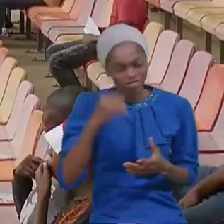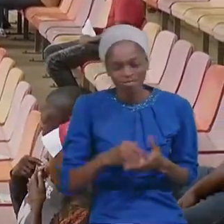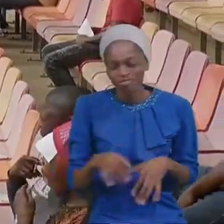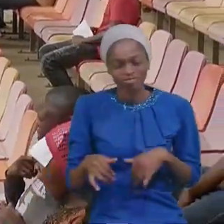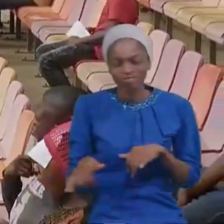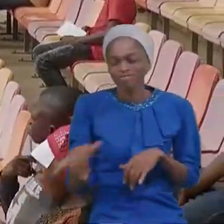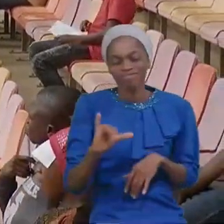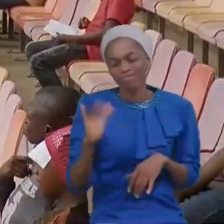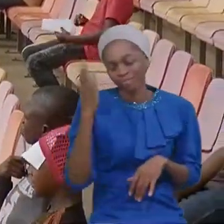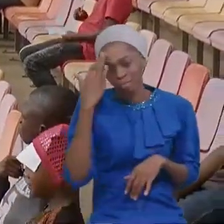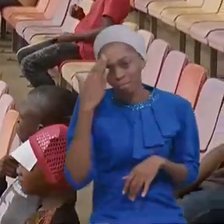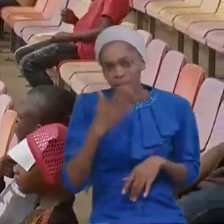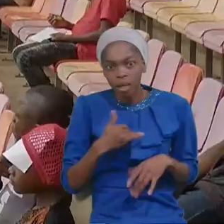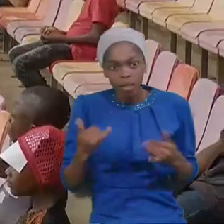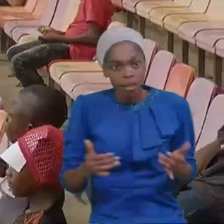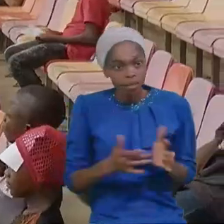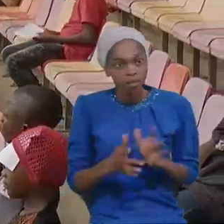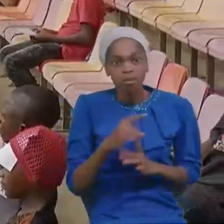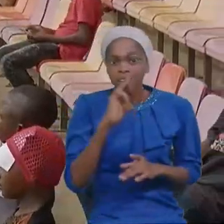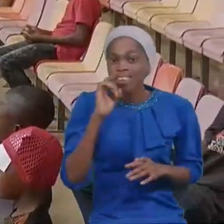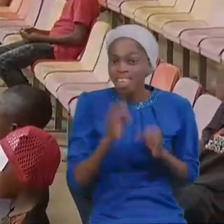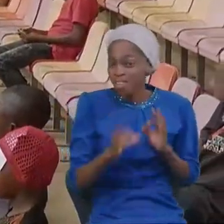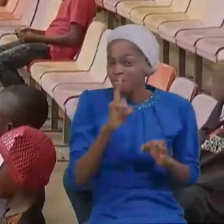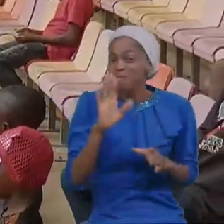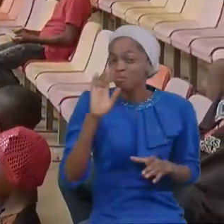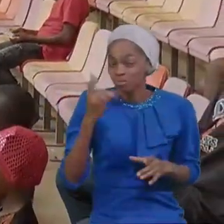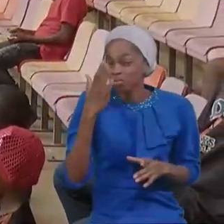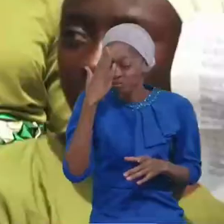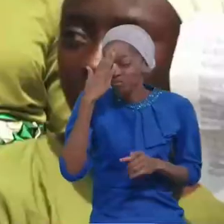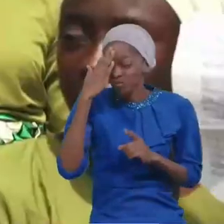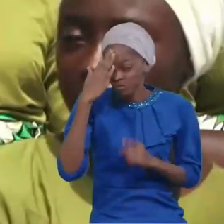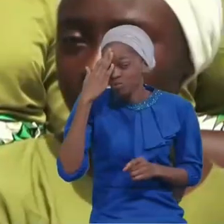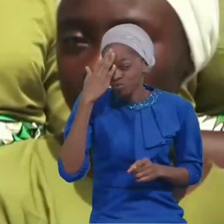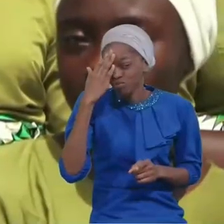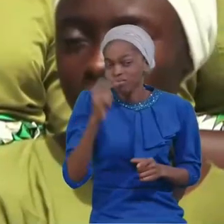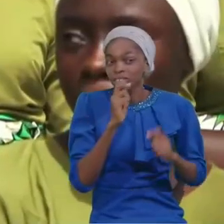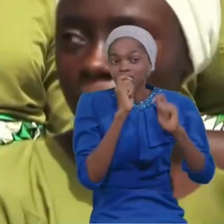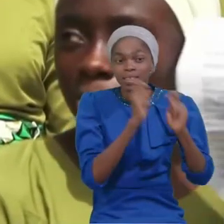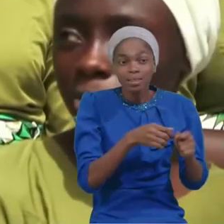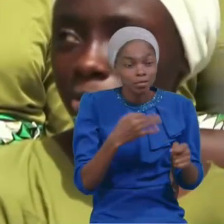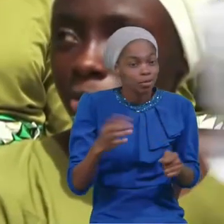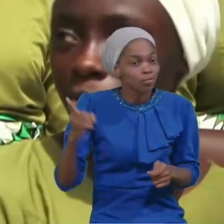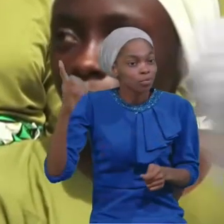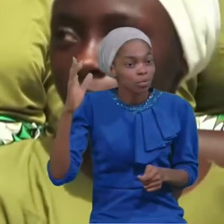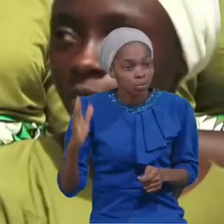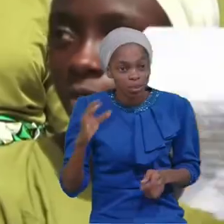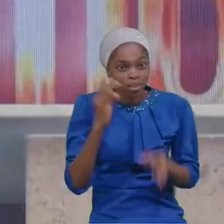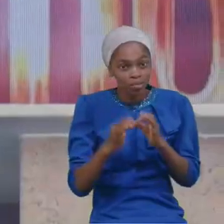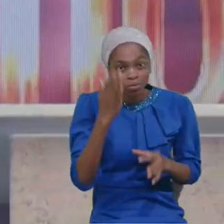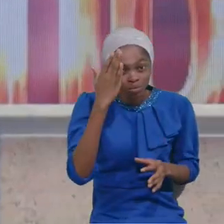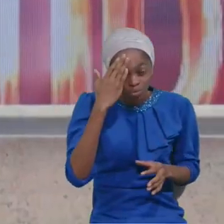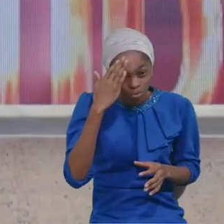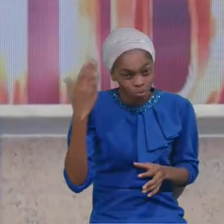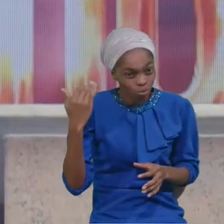of God. If you knew the gift of God, I know my talent, go beyond that. I know my skill,